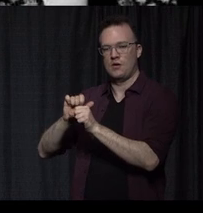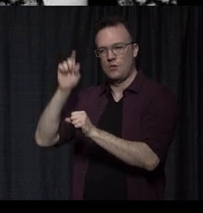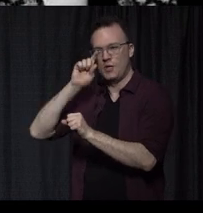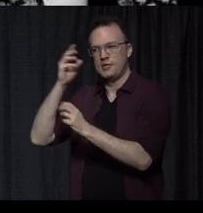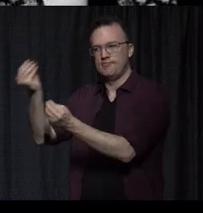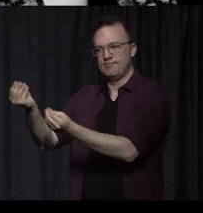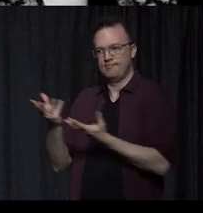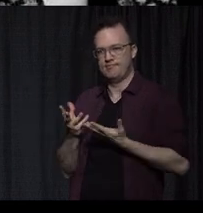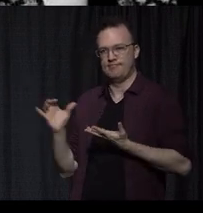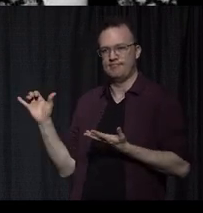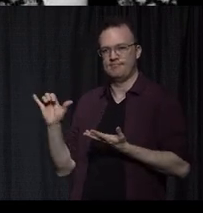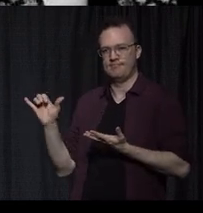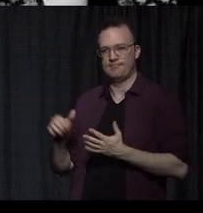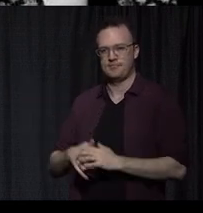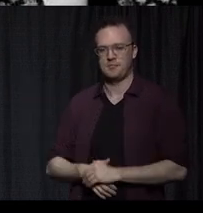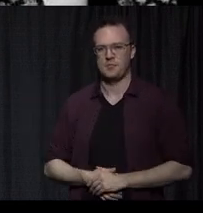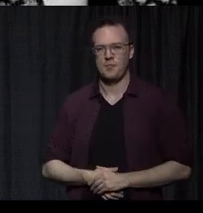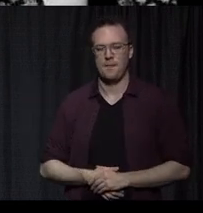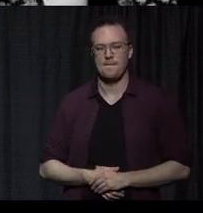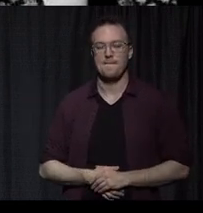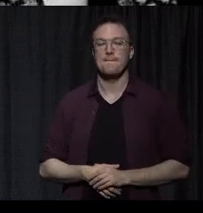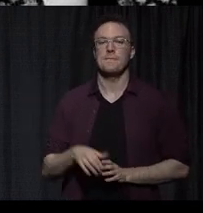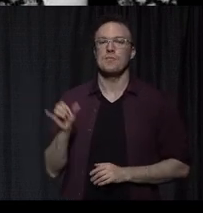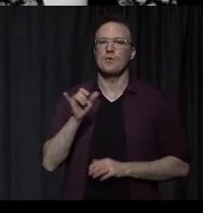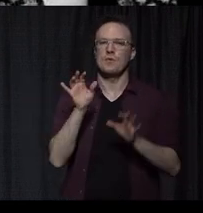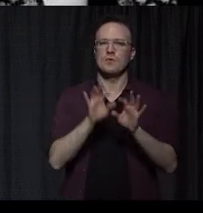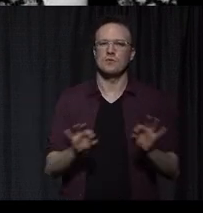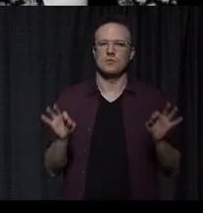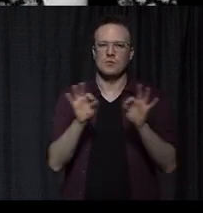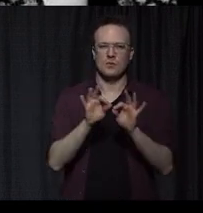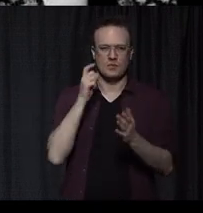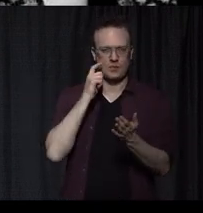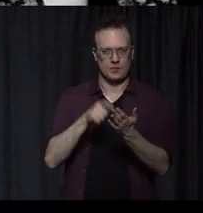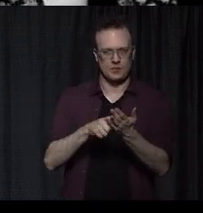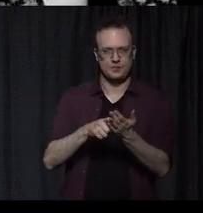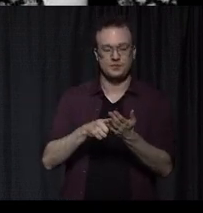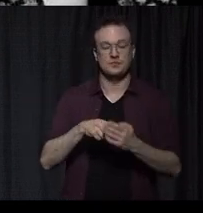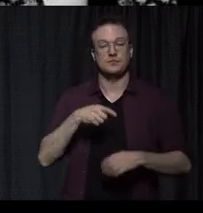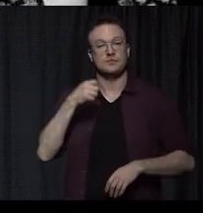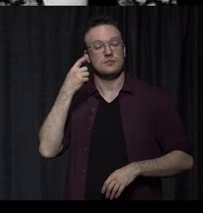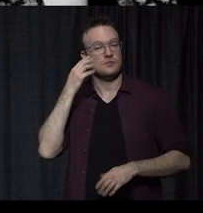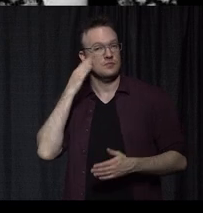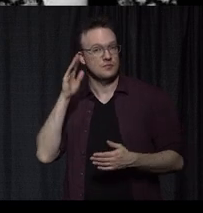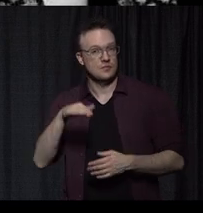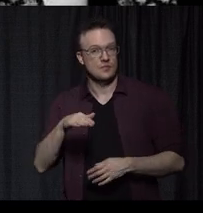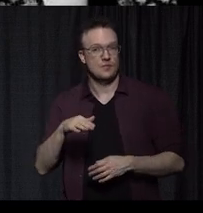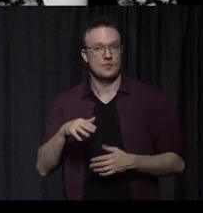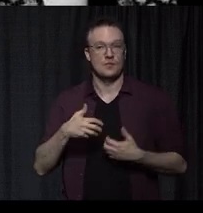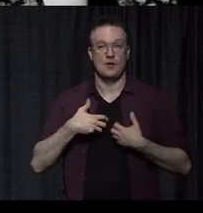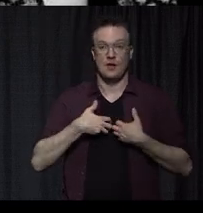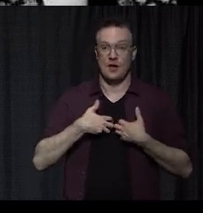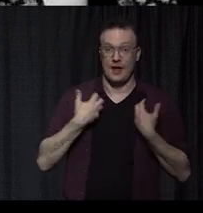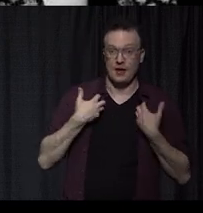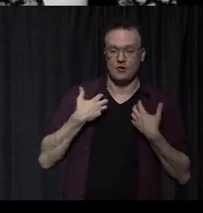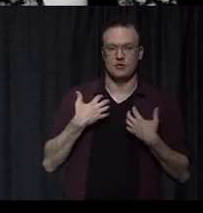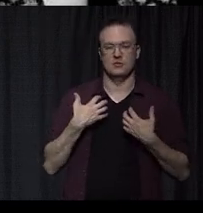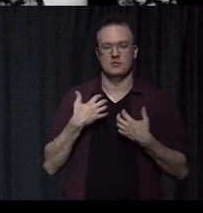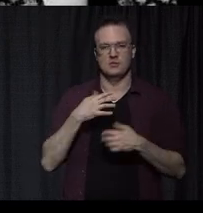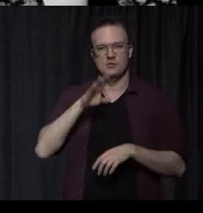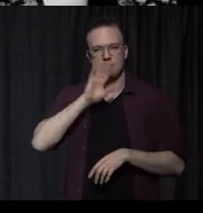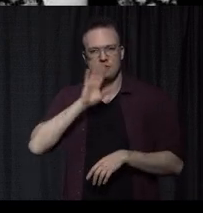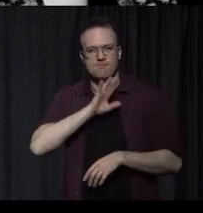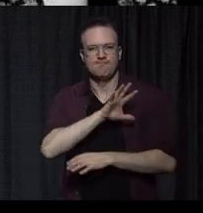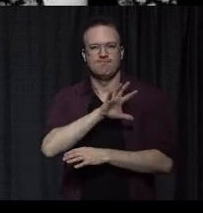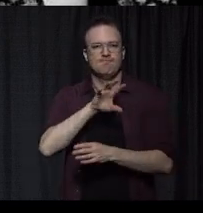shared. It's also important to recognize that while anger and frustration do play a key role